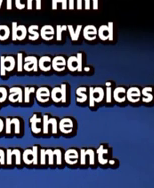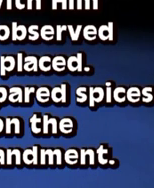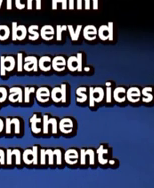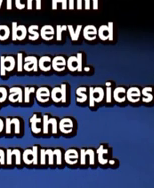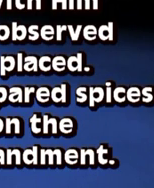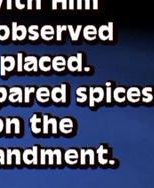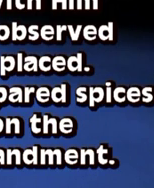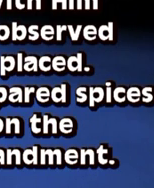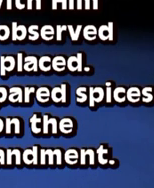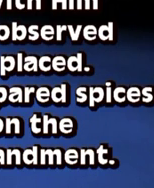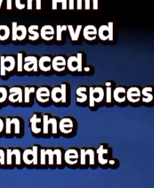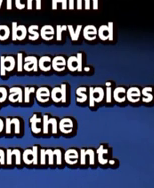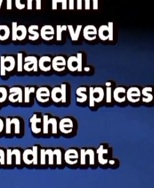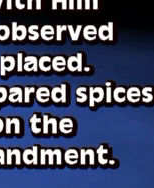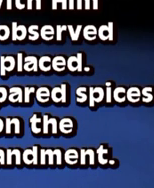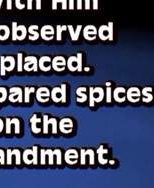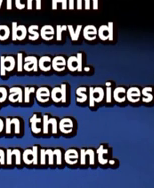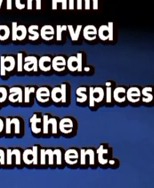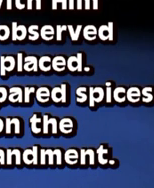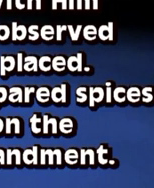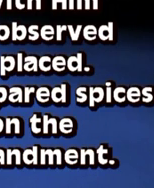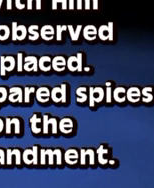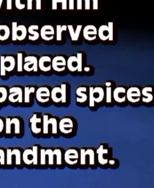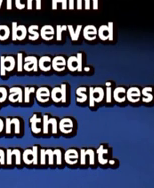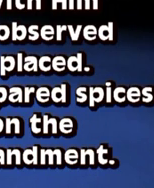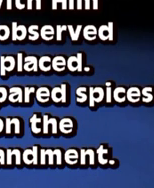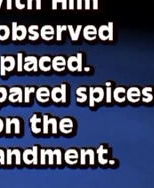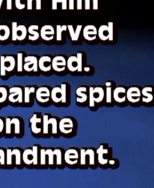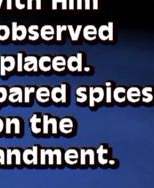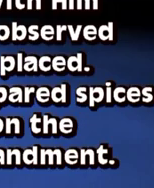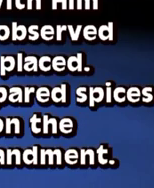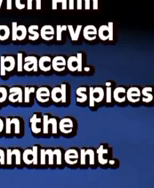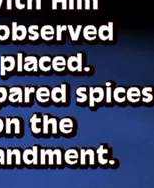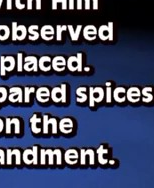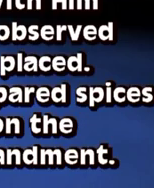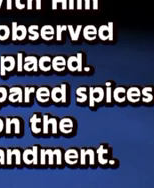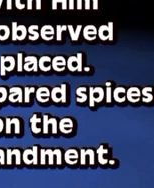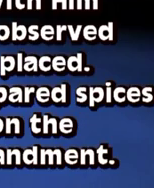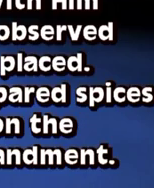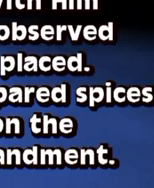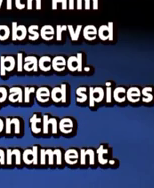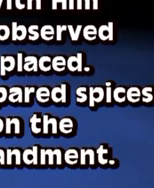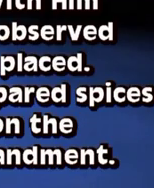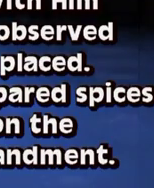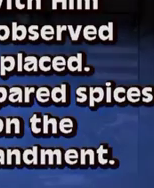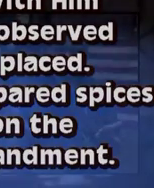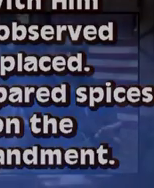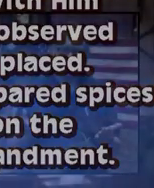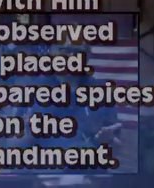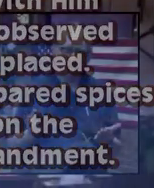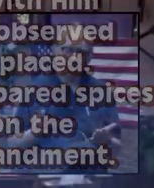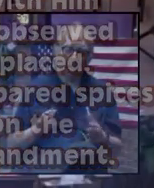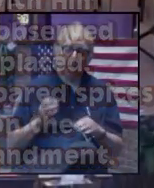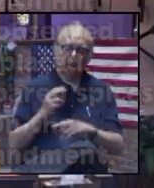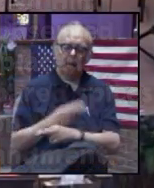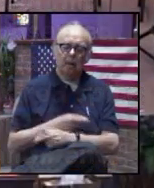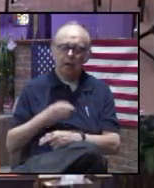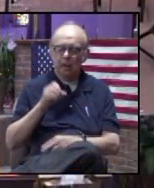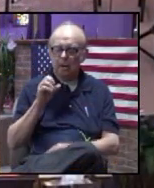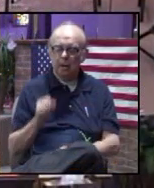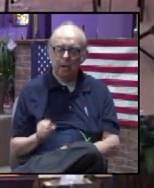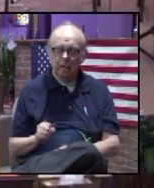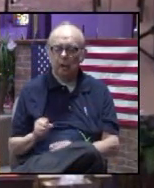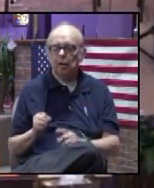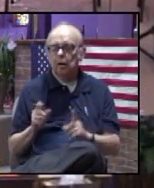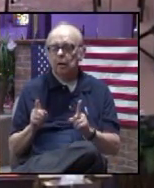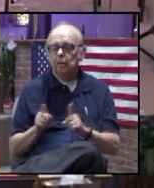taking care of him. Then they returned and prepared the spices and the perfumes, and they rested on the Sabbath according to the